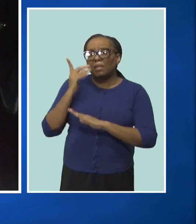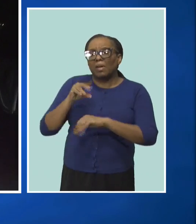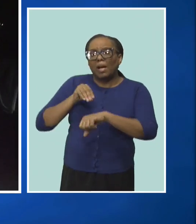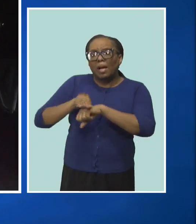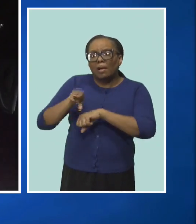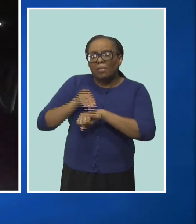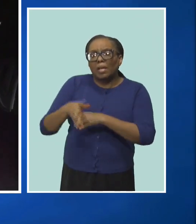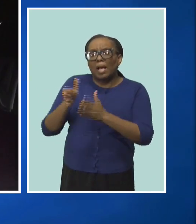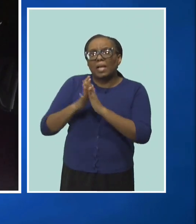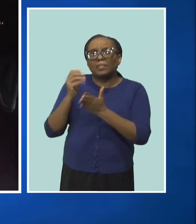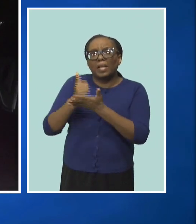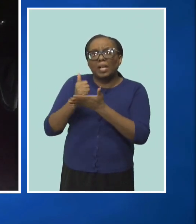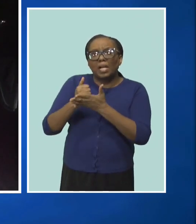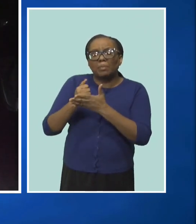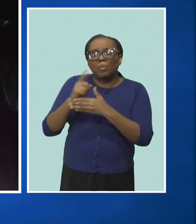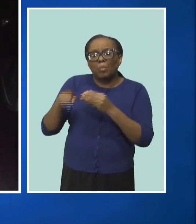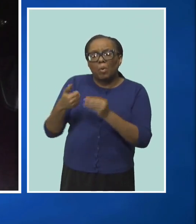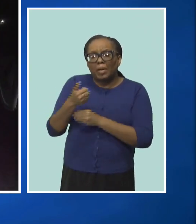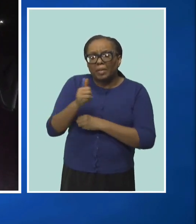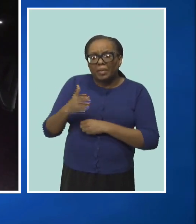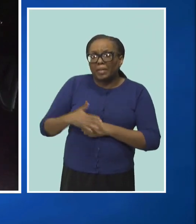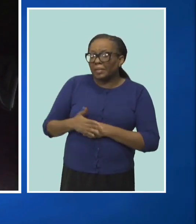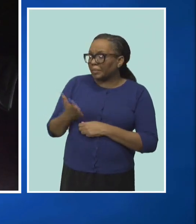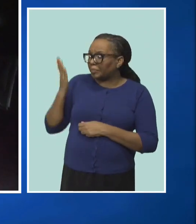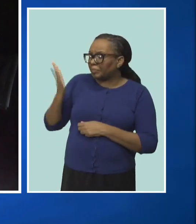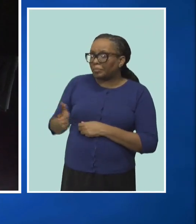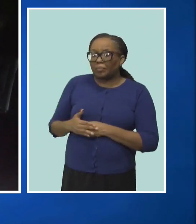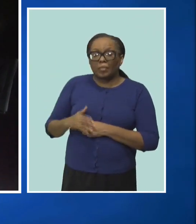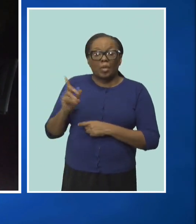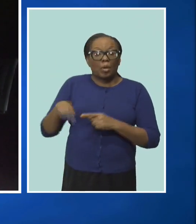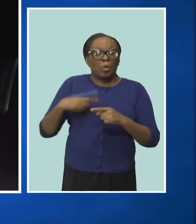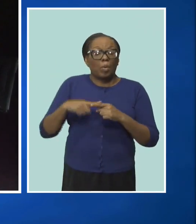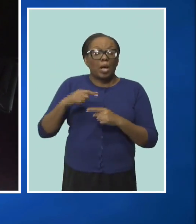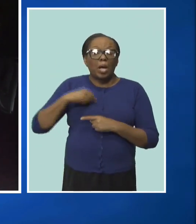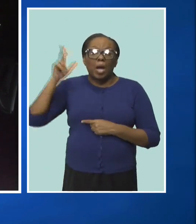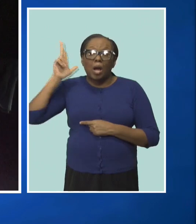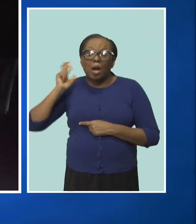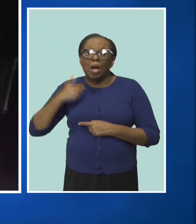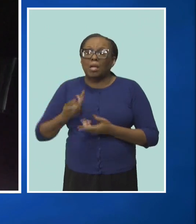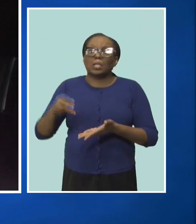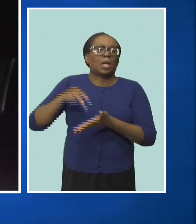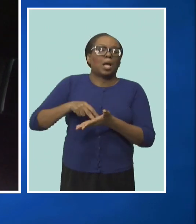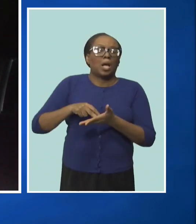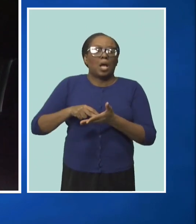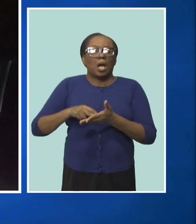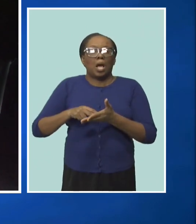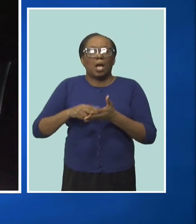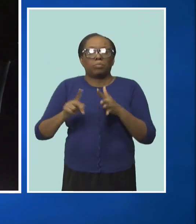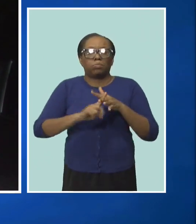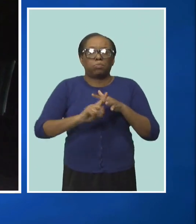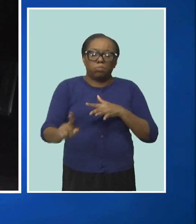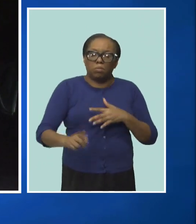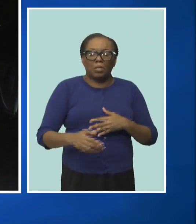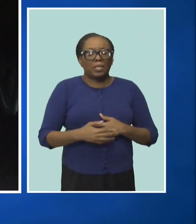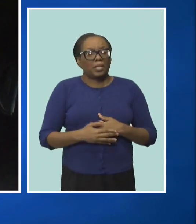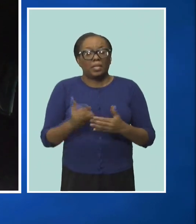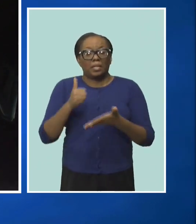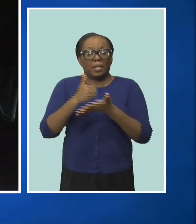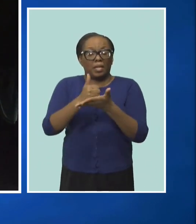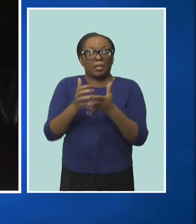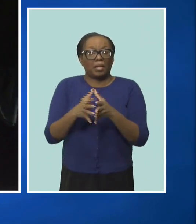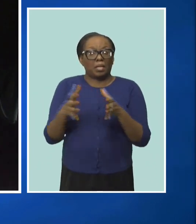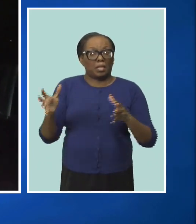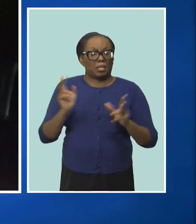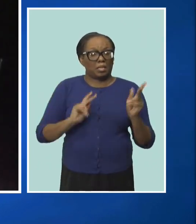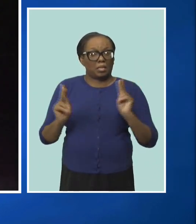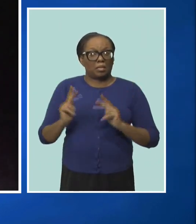matter. I was actually home and I got the news. I jumped up and came straight here. Rodney Innis helped a lot of people, and